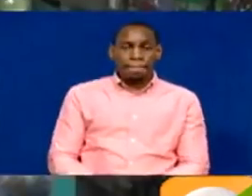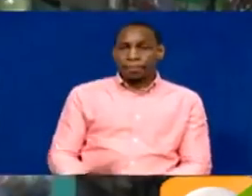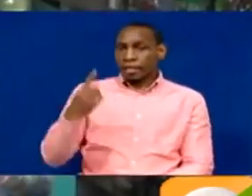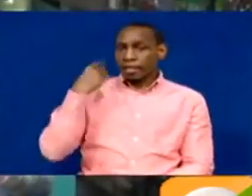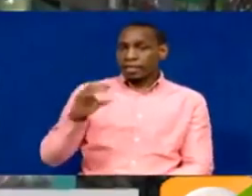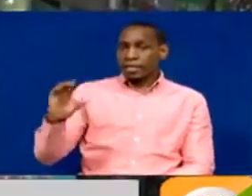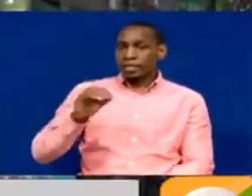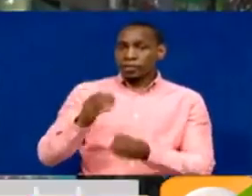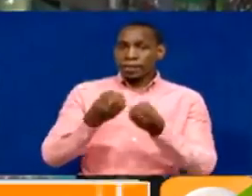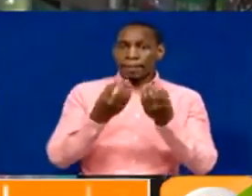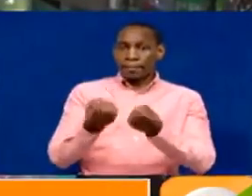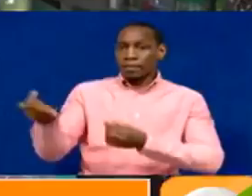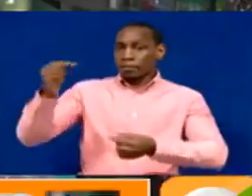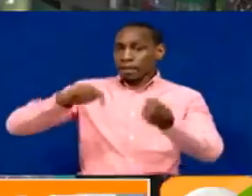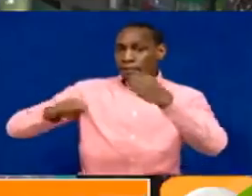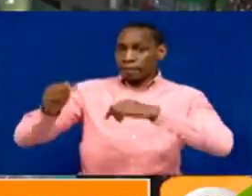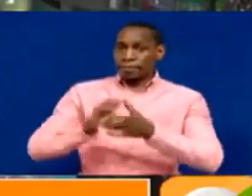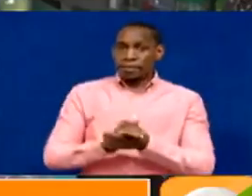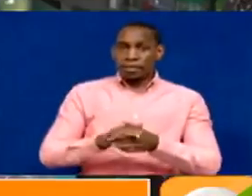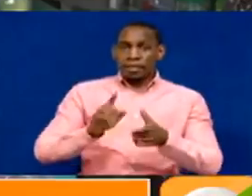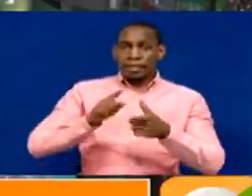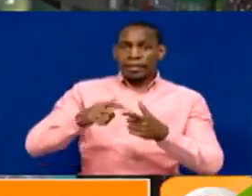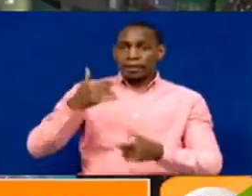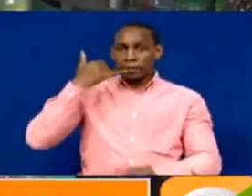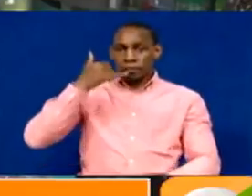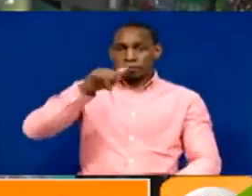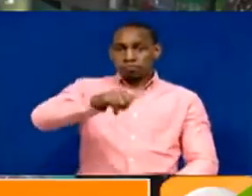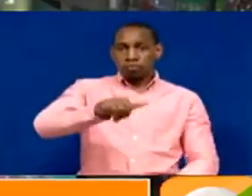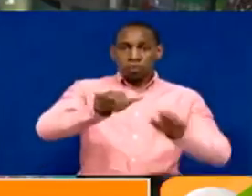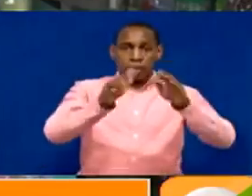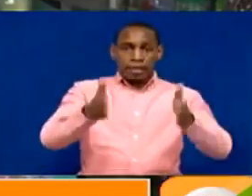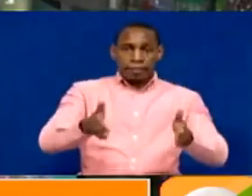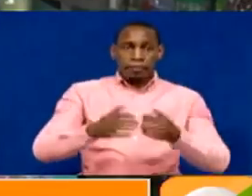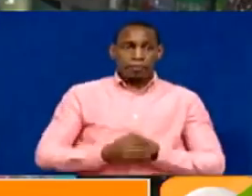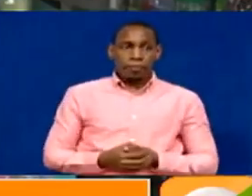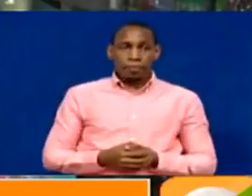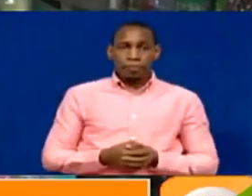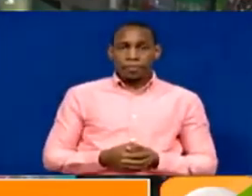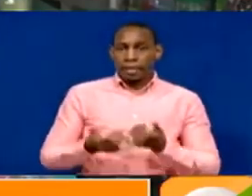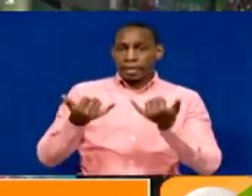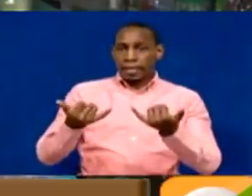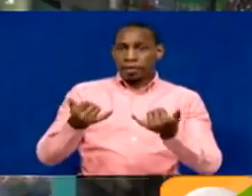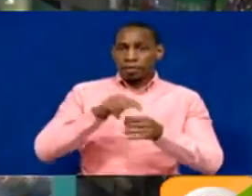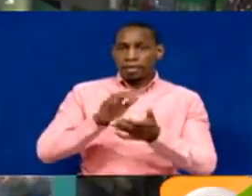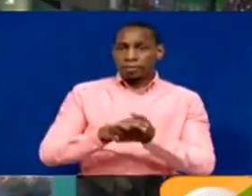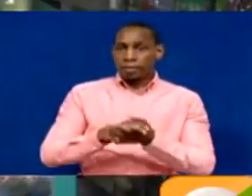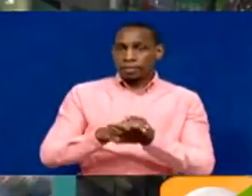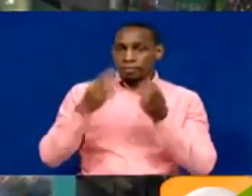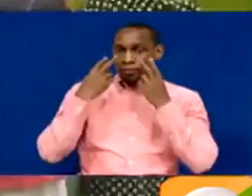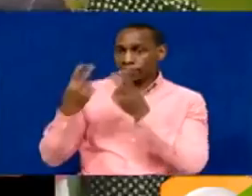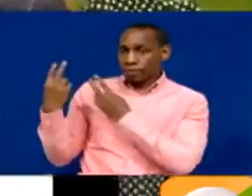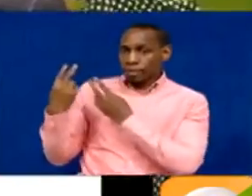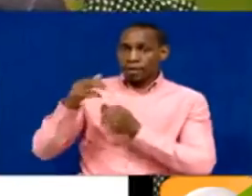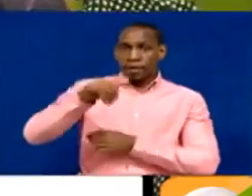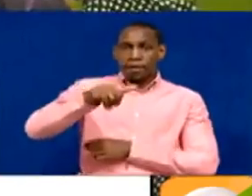na customers wengi hapa. Alafu simu yangu nilikuwa nimekera kwa counter. Sasa kwenda kugeuka nikapata